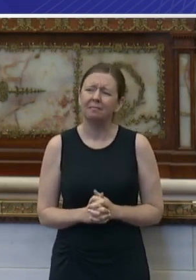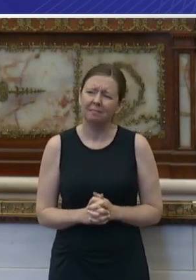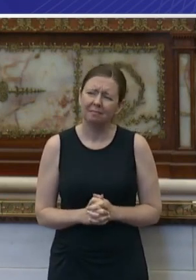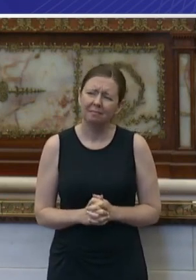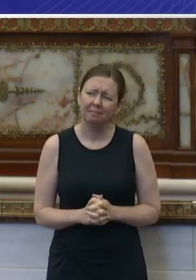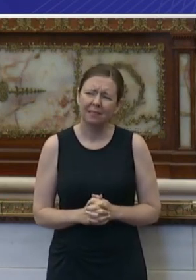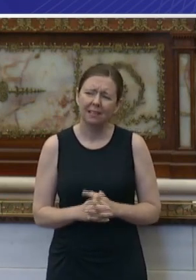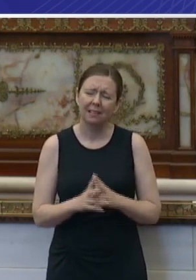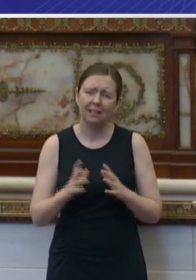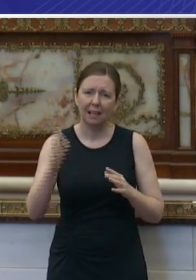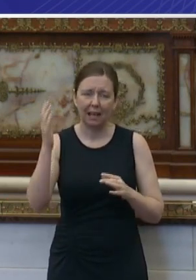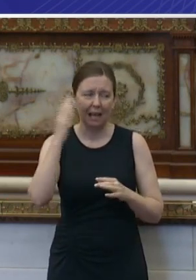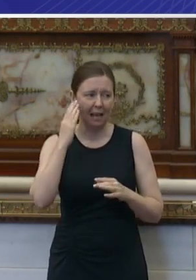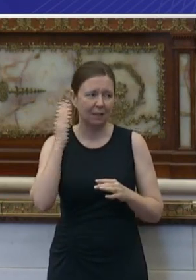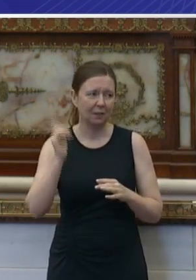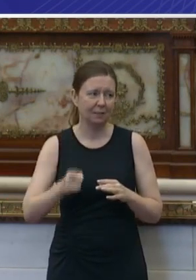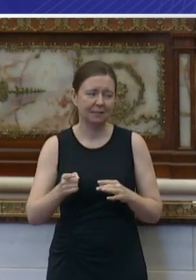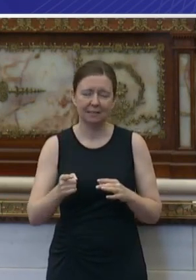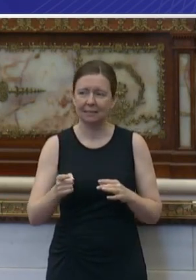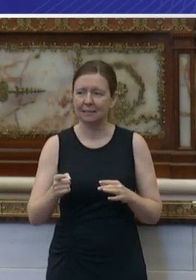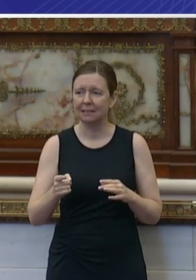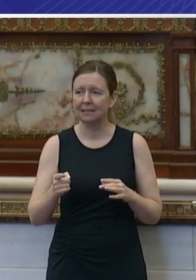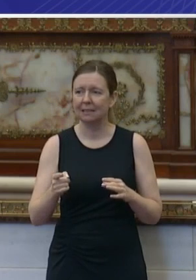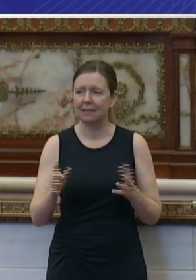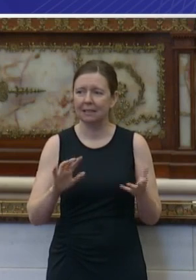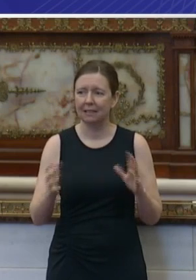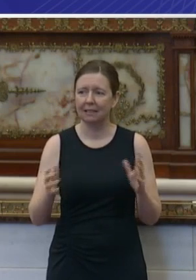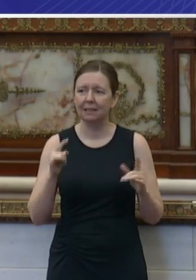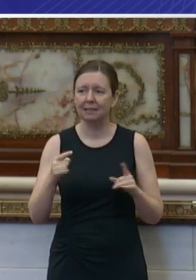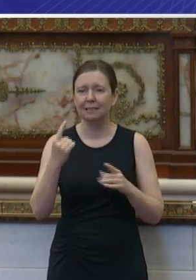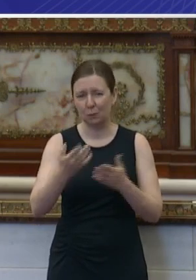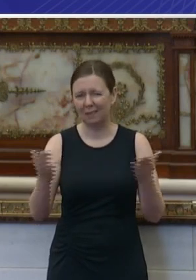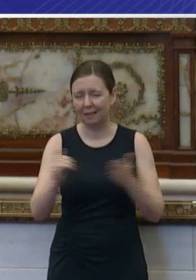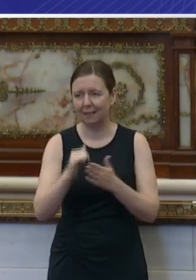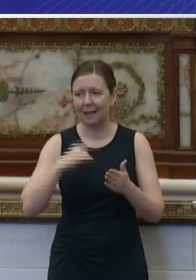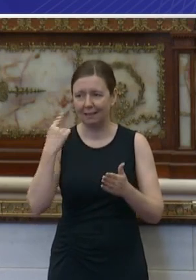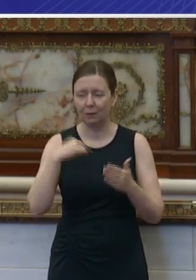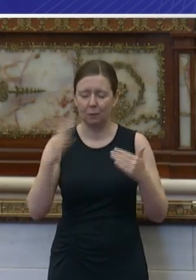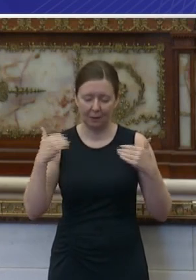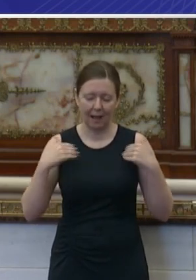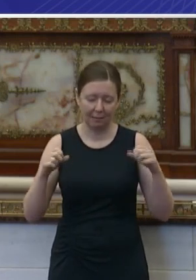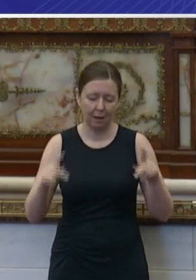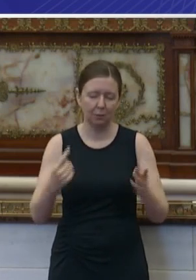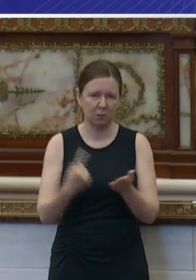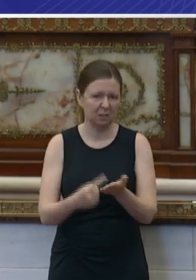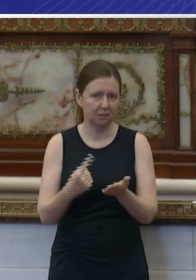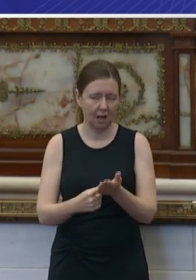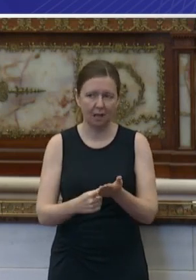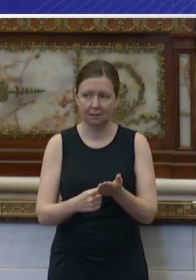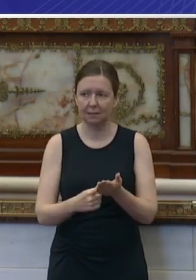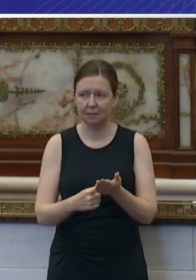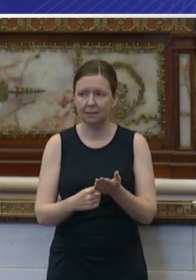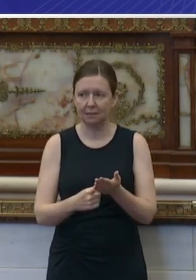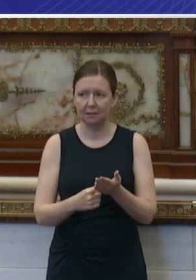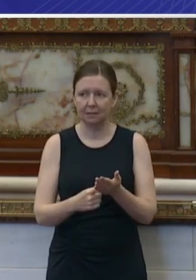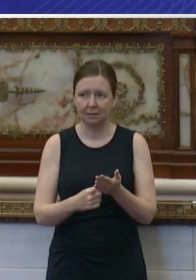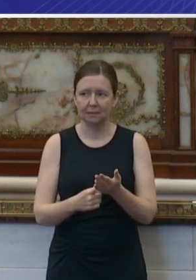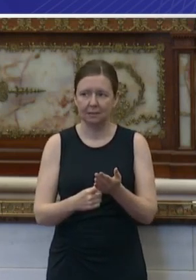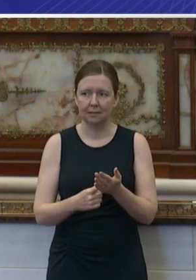apologize, everybody. I know this is, this is one of the things that I think we'll have an opportunity to discuss at length,